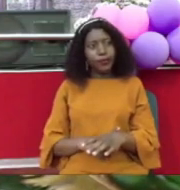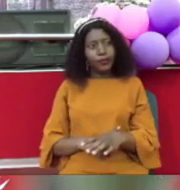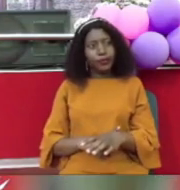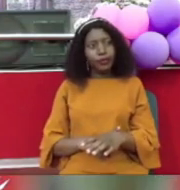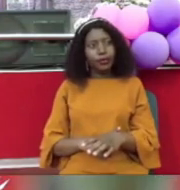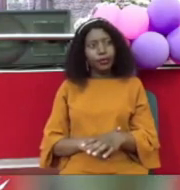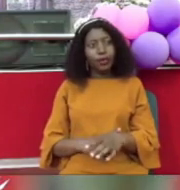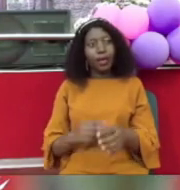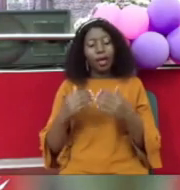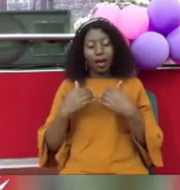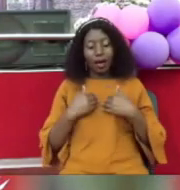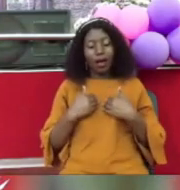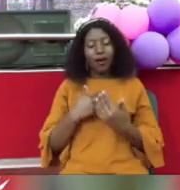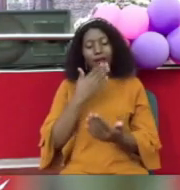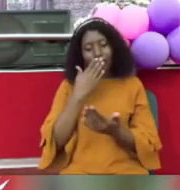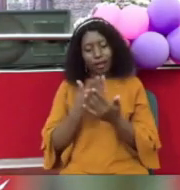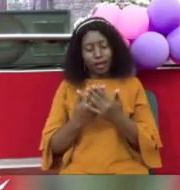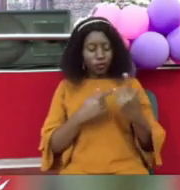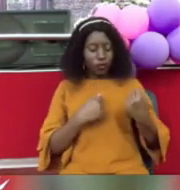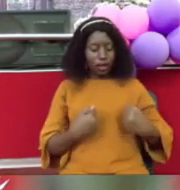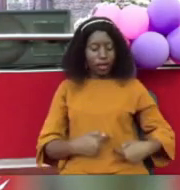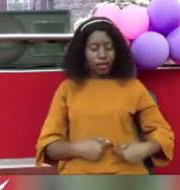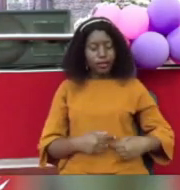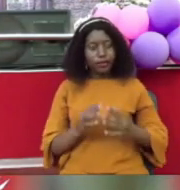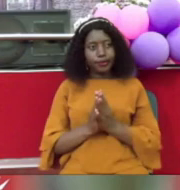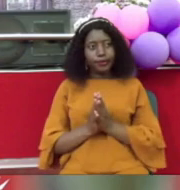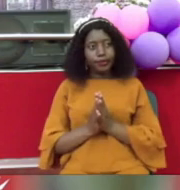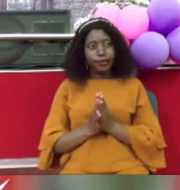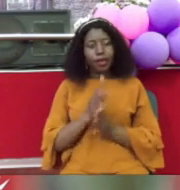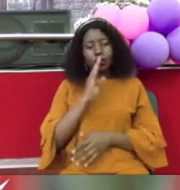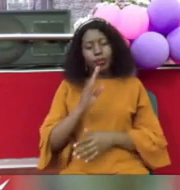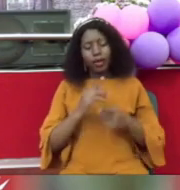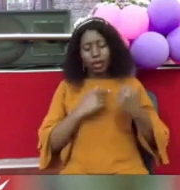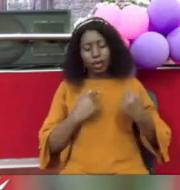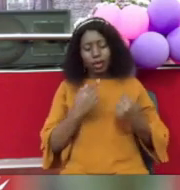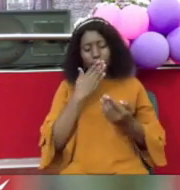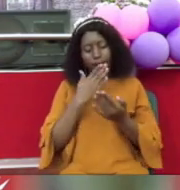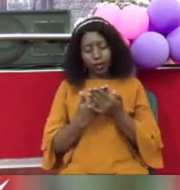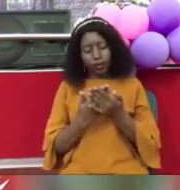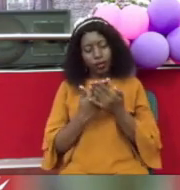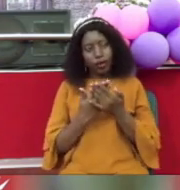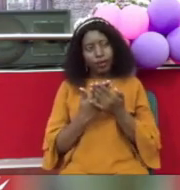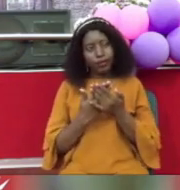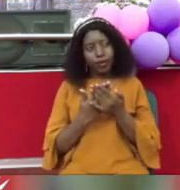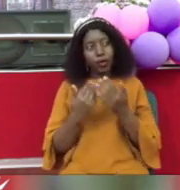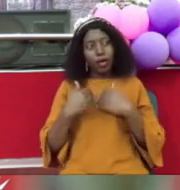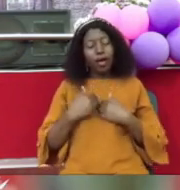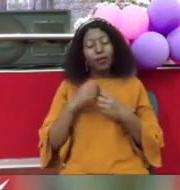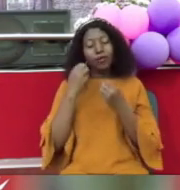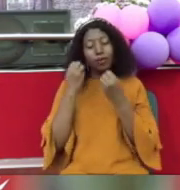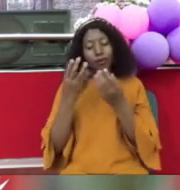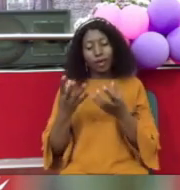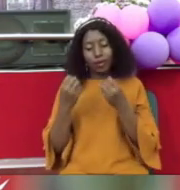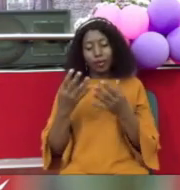have a grateful heart. Be thankful. There are so many things God has